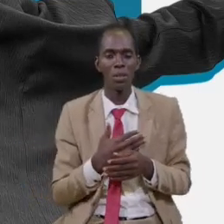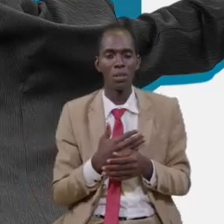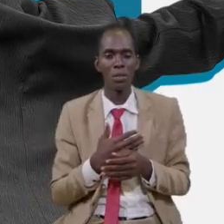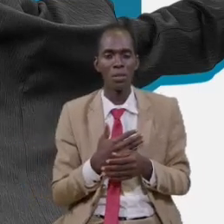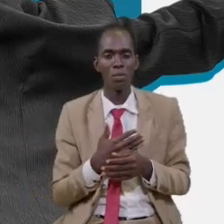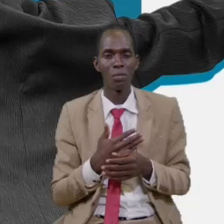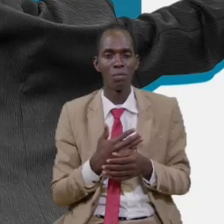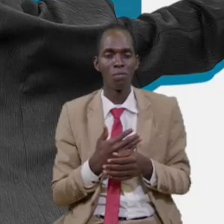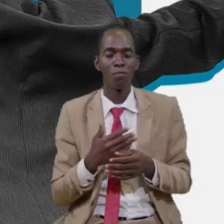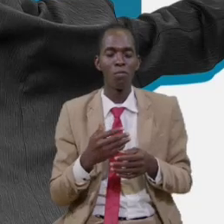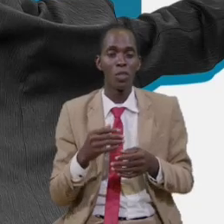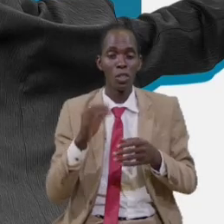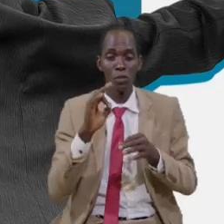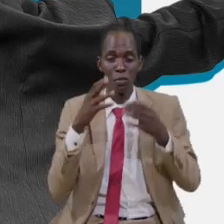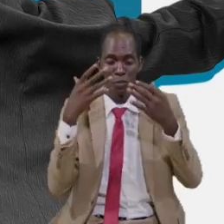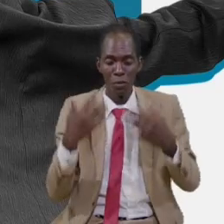see.